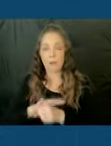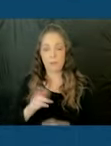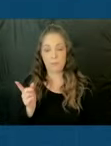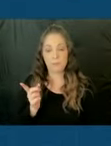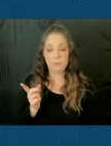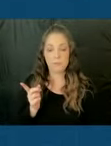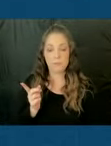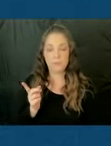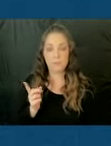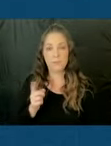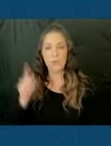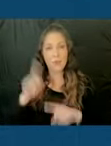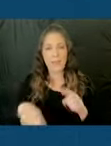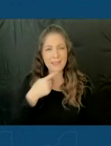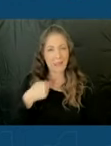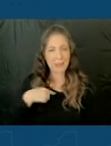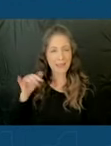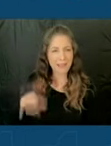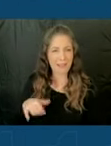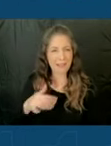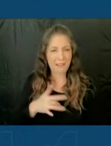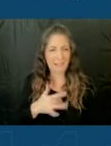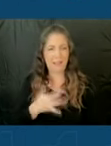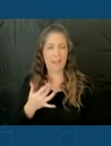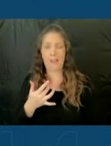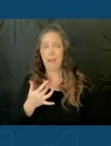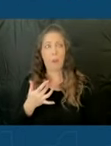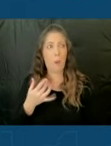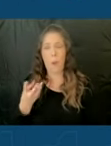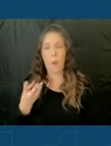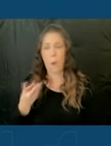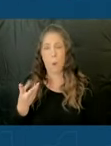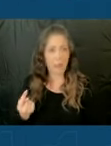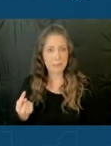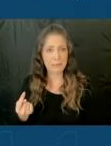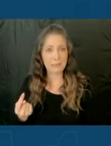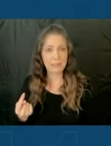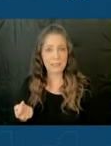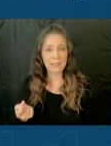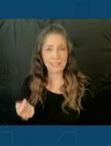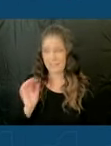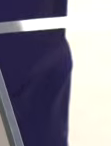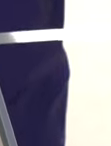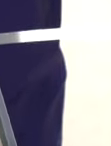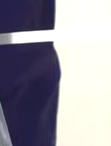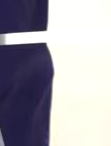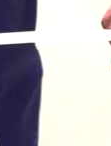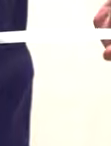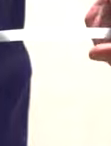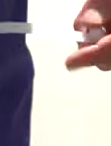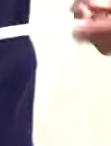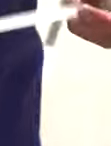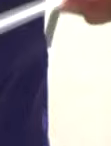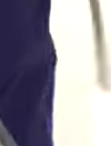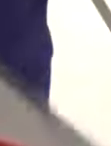You cannot tell me this is not a feeling of being surreal. In our city, we're posting these signs.